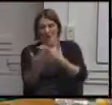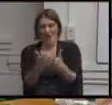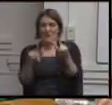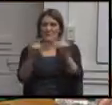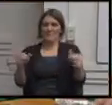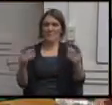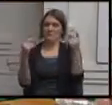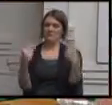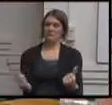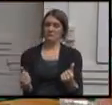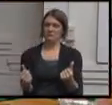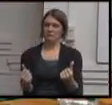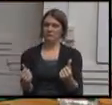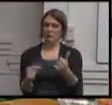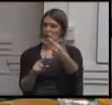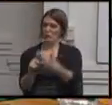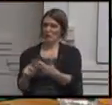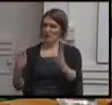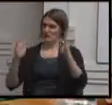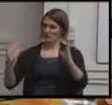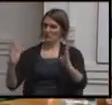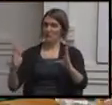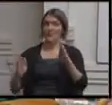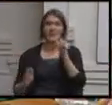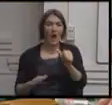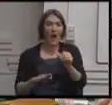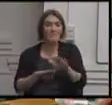to do it over a series of years,